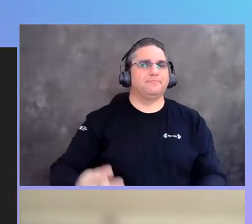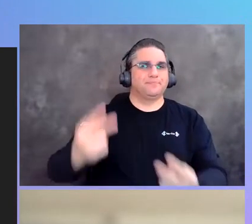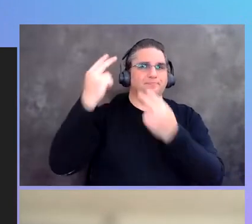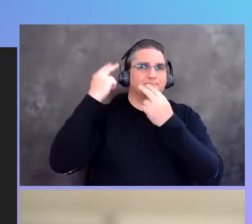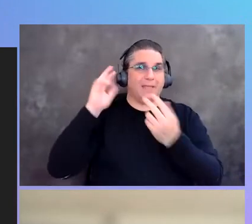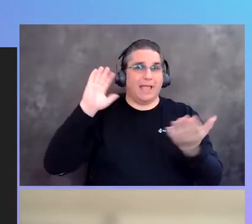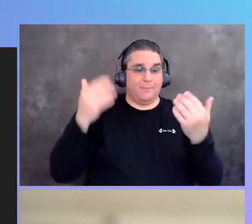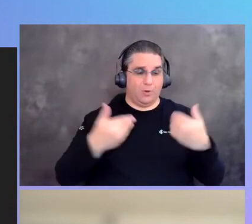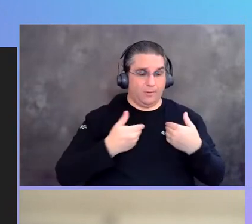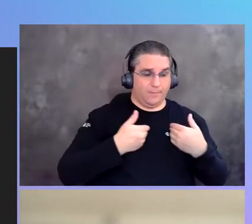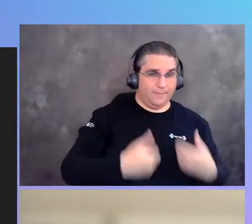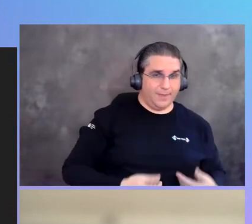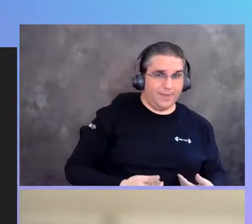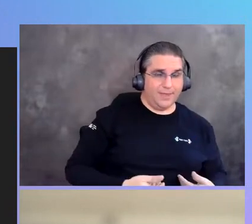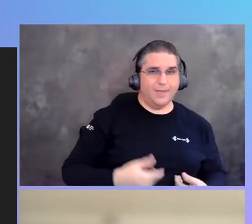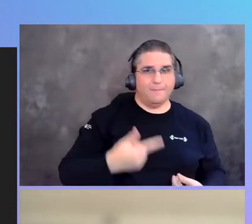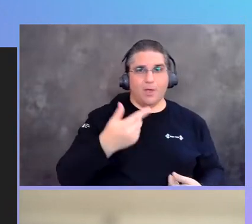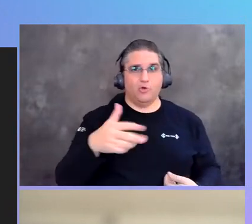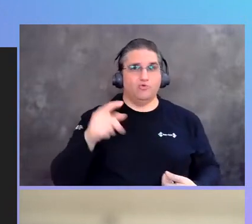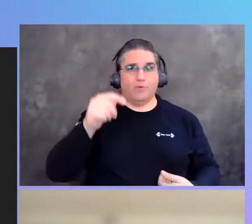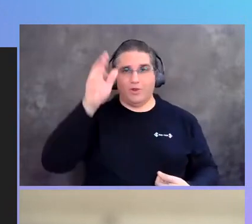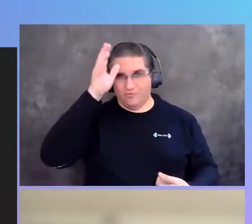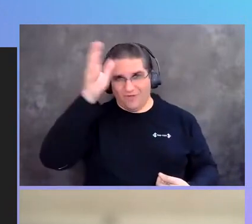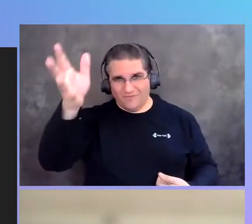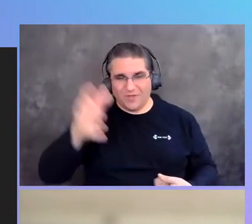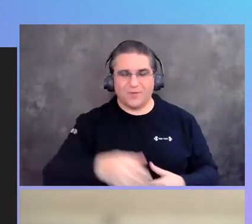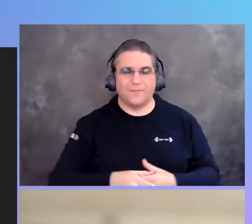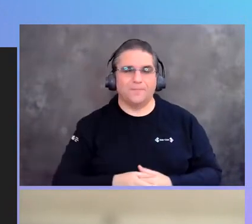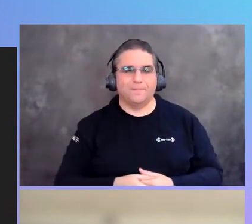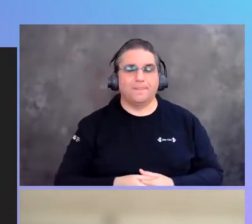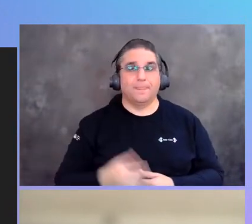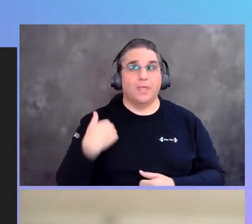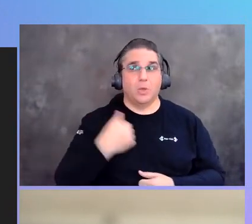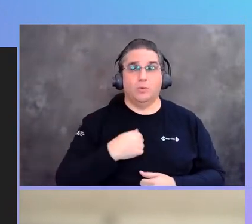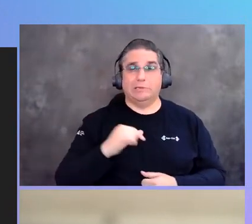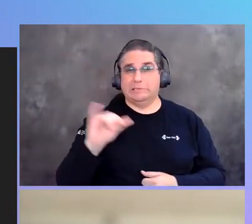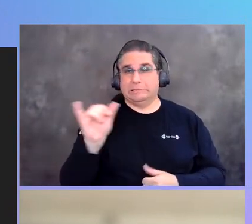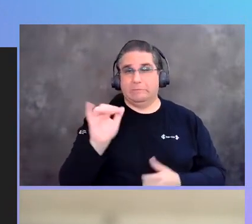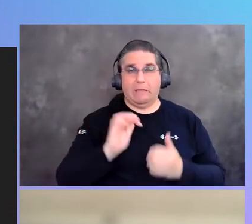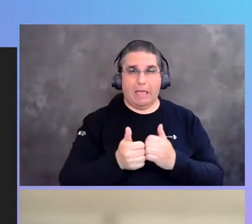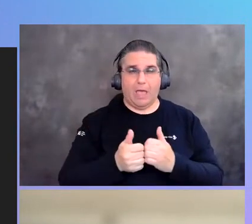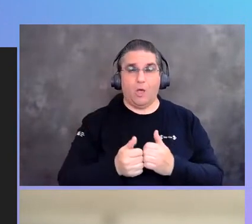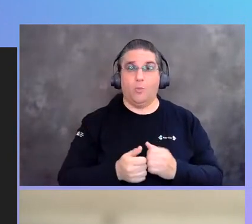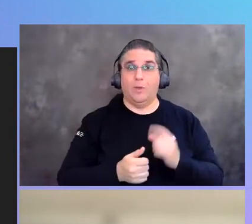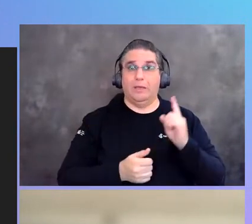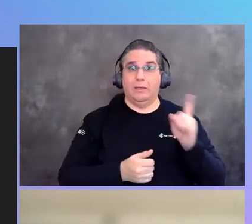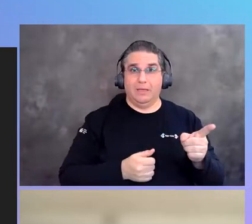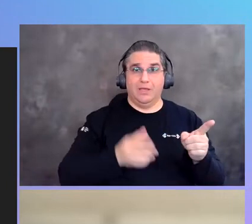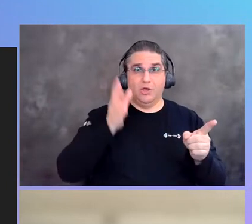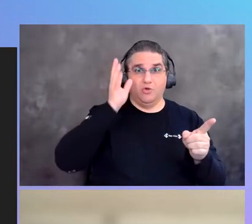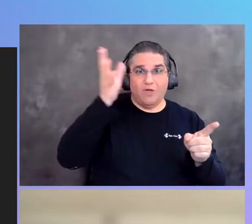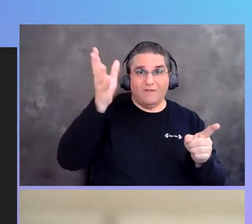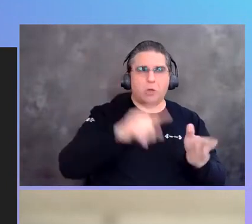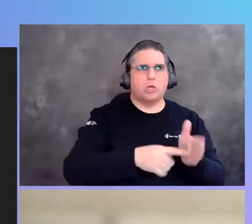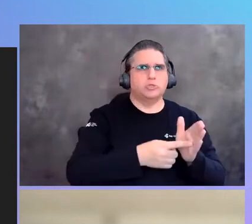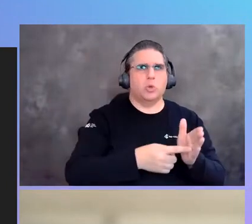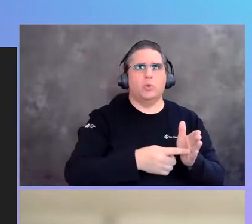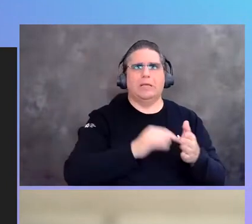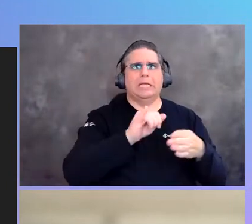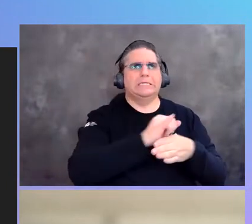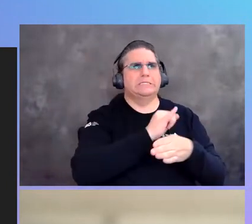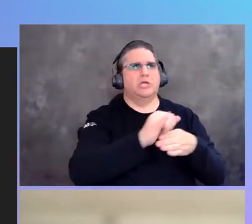So what do we have in common? So he started the Industrial Revolution, or was part of it, and designed life-changing